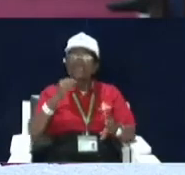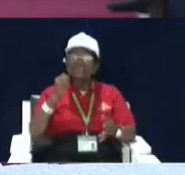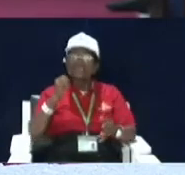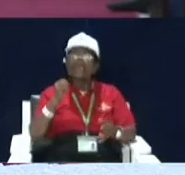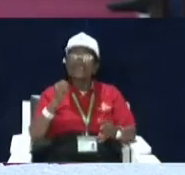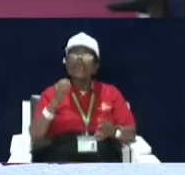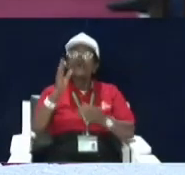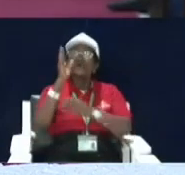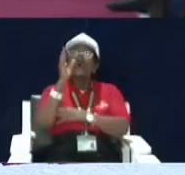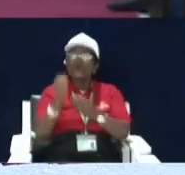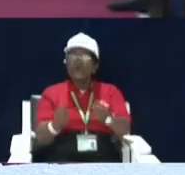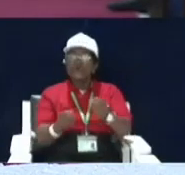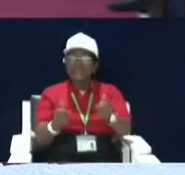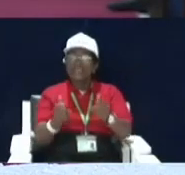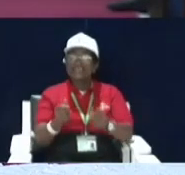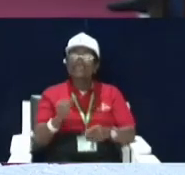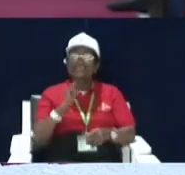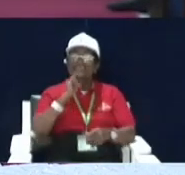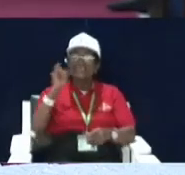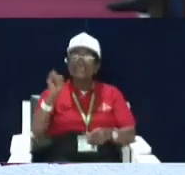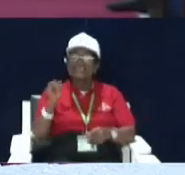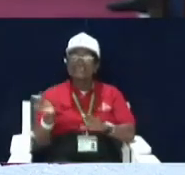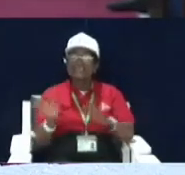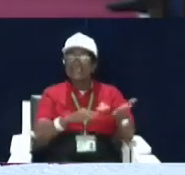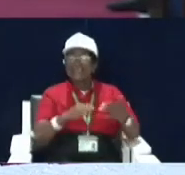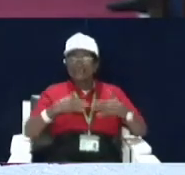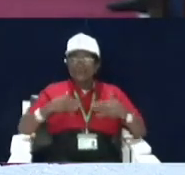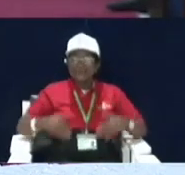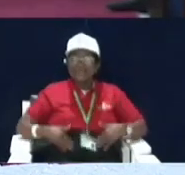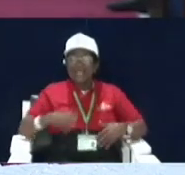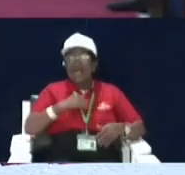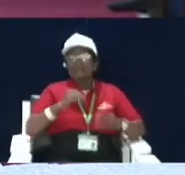body, brought it back to life.